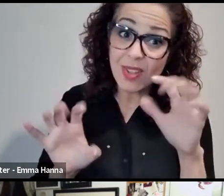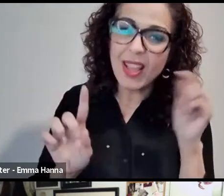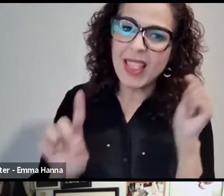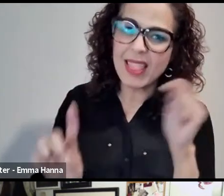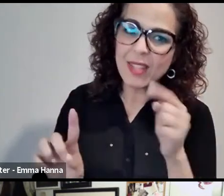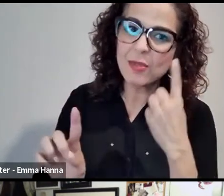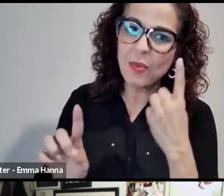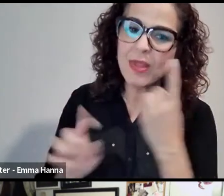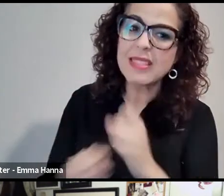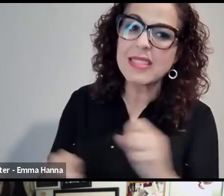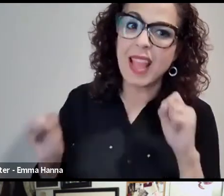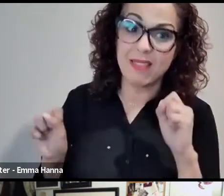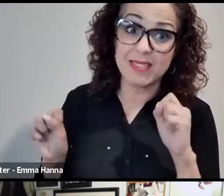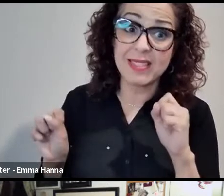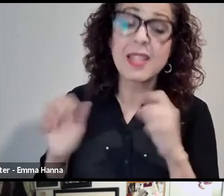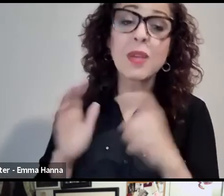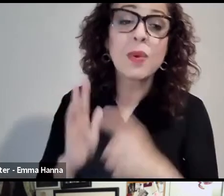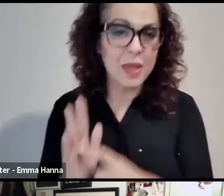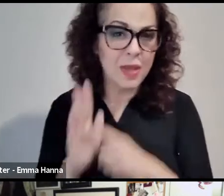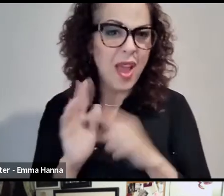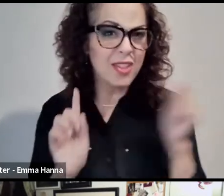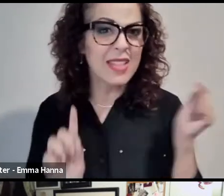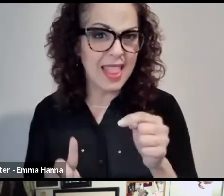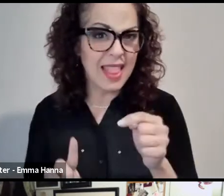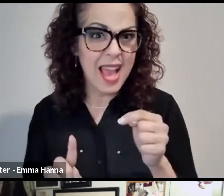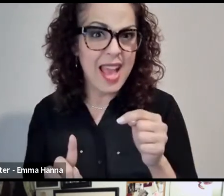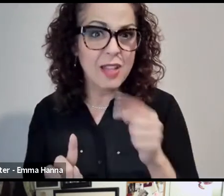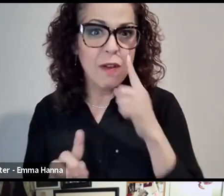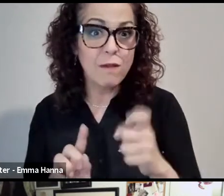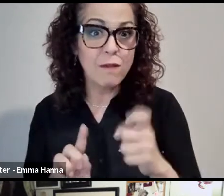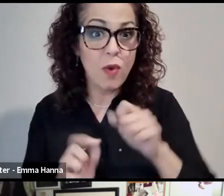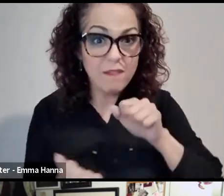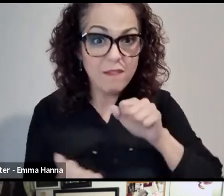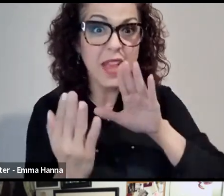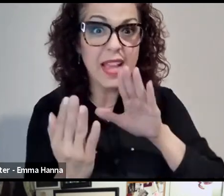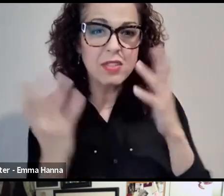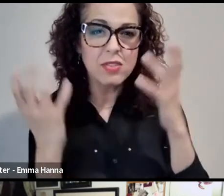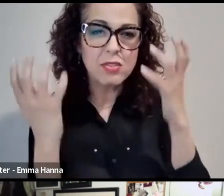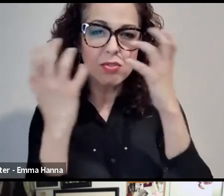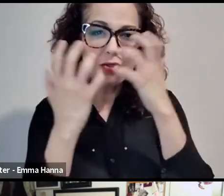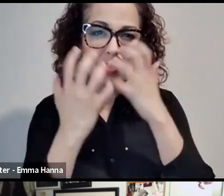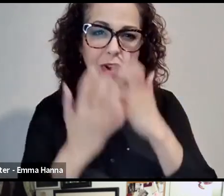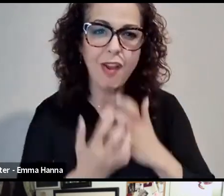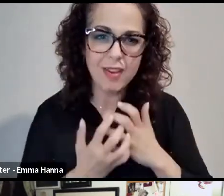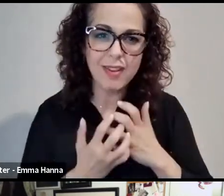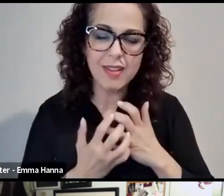a monster to face down the dark. Thank you for that.